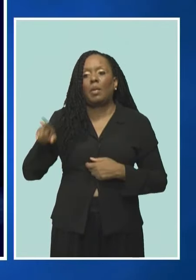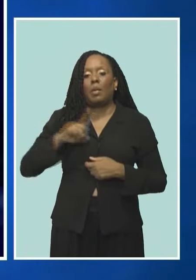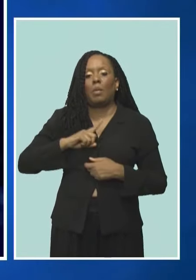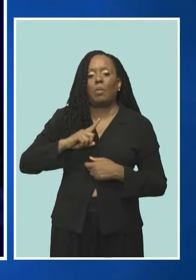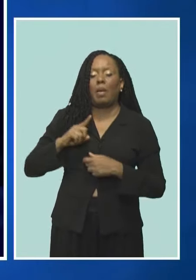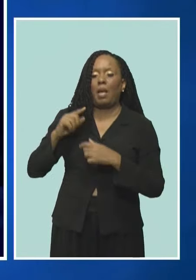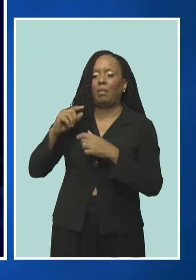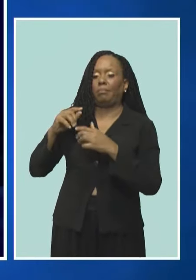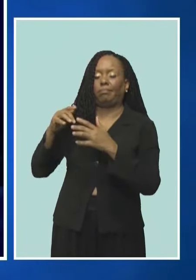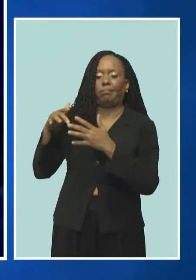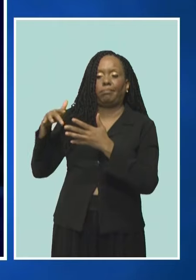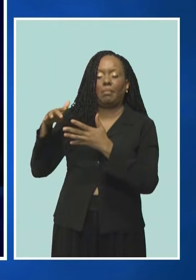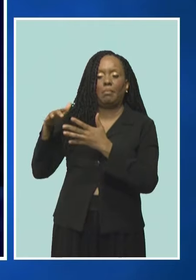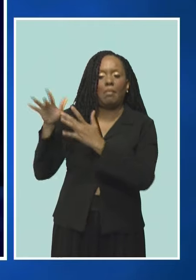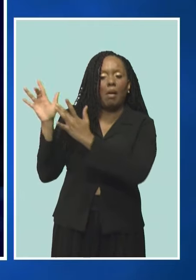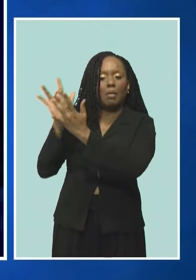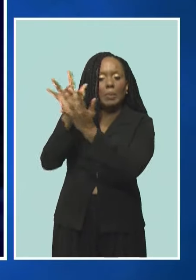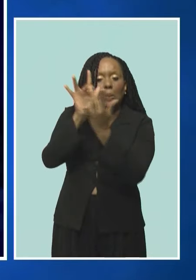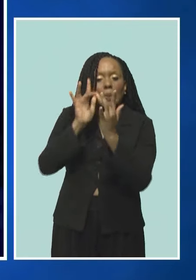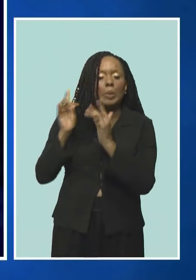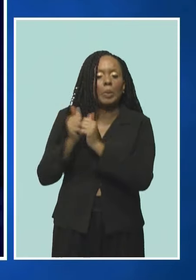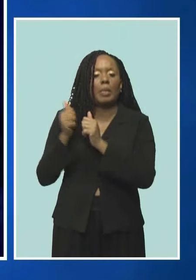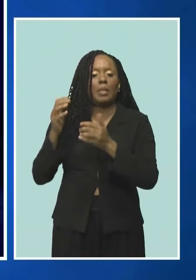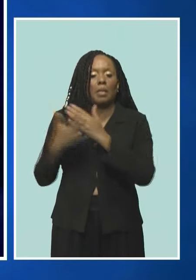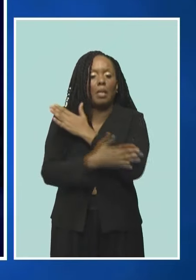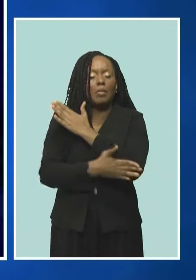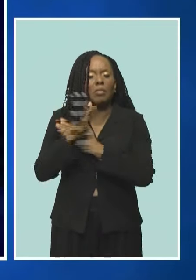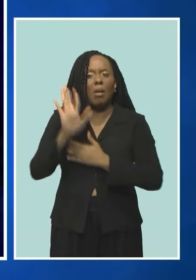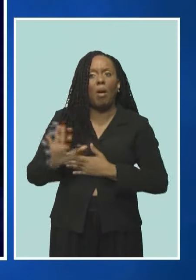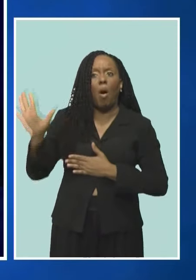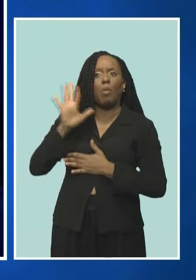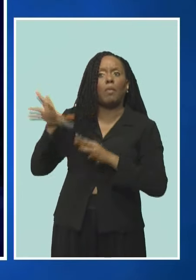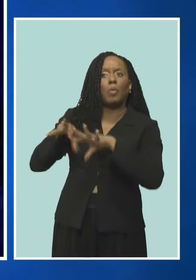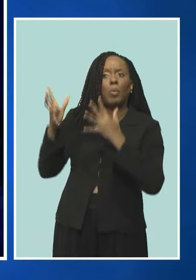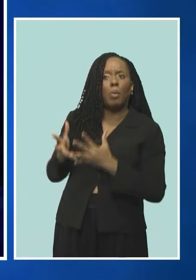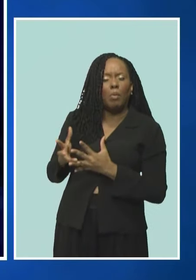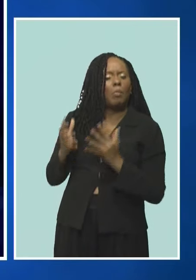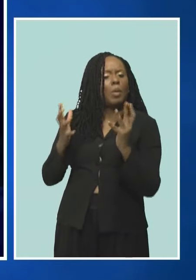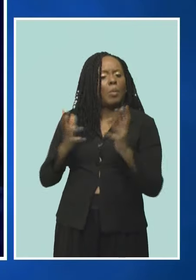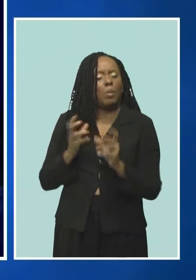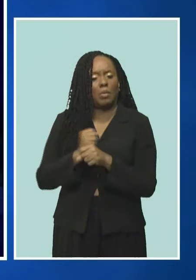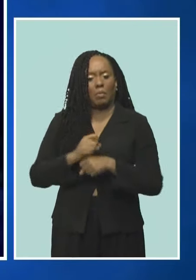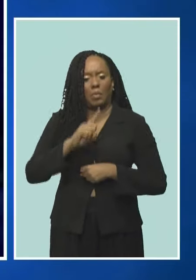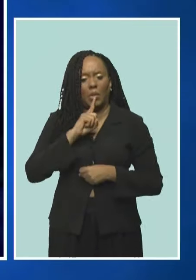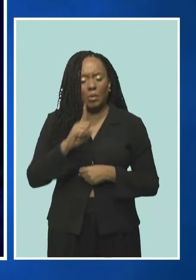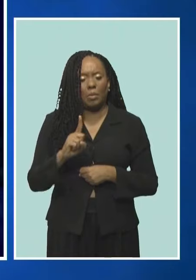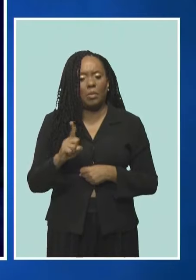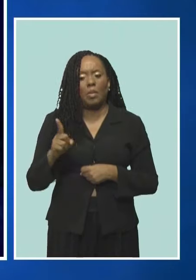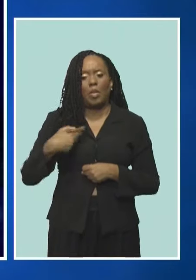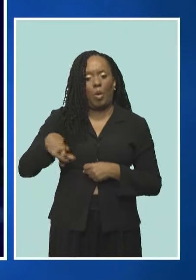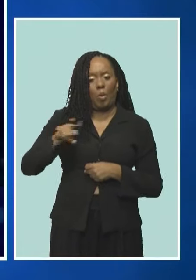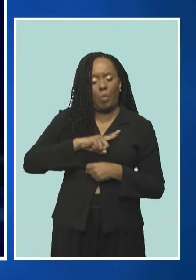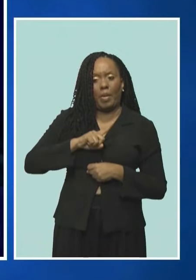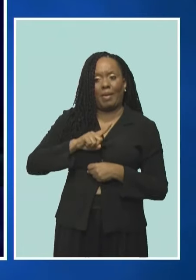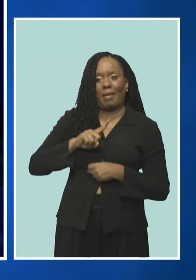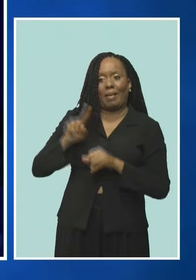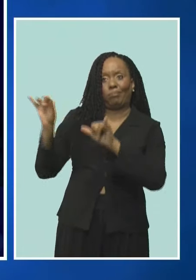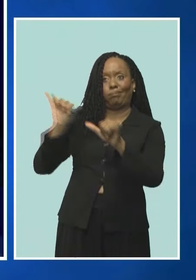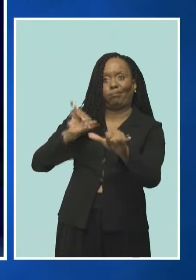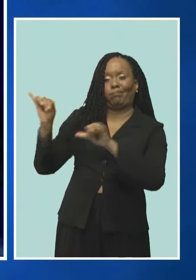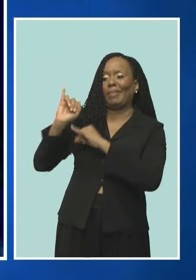to compete. The industry as a whole is able to compete on standards internationally.